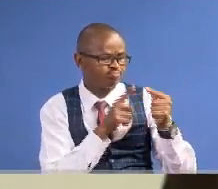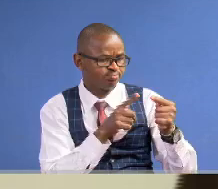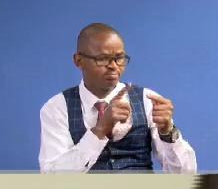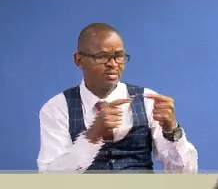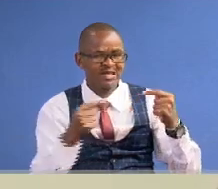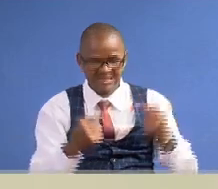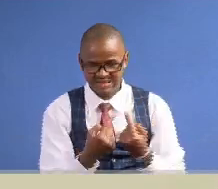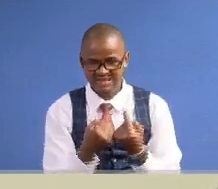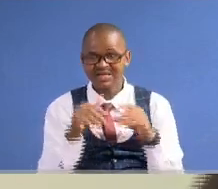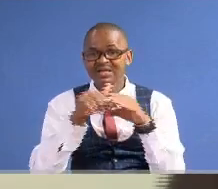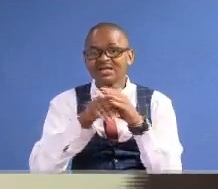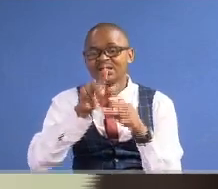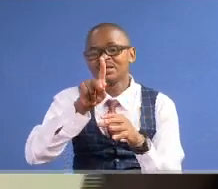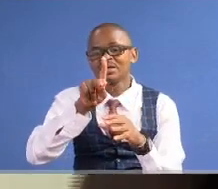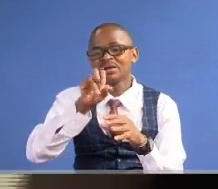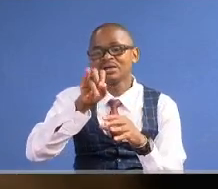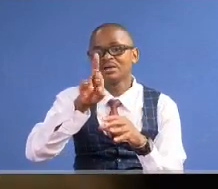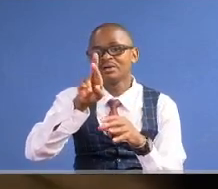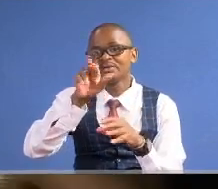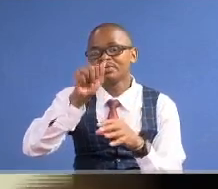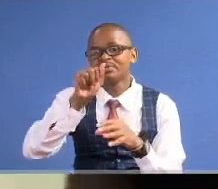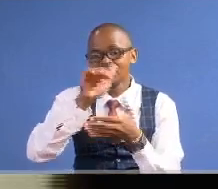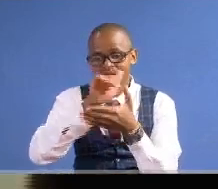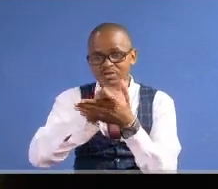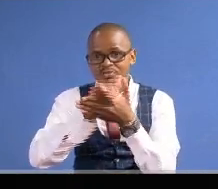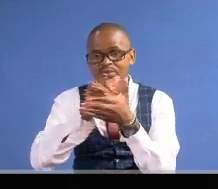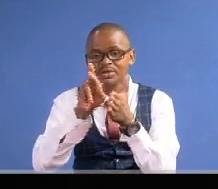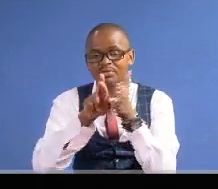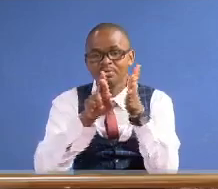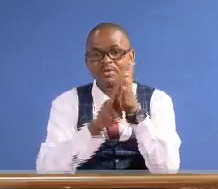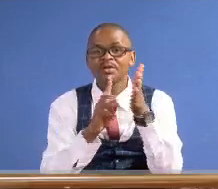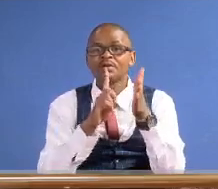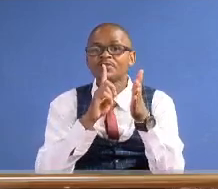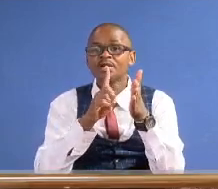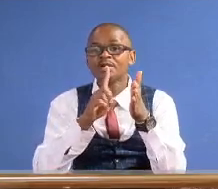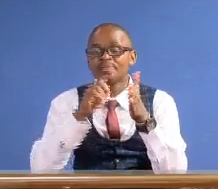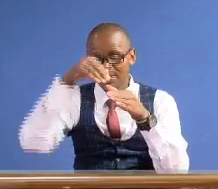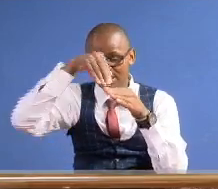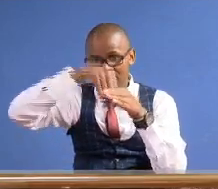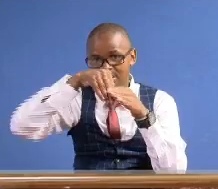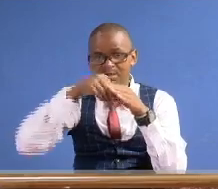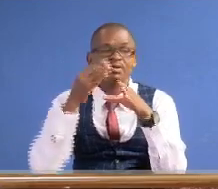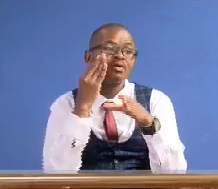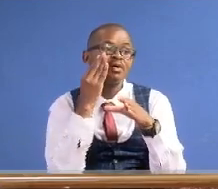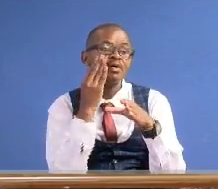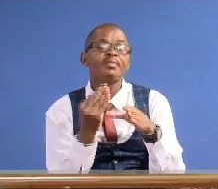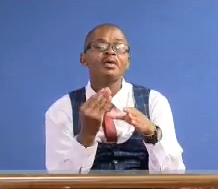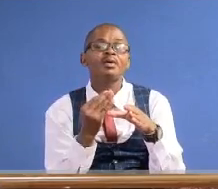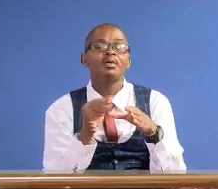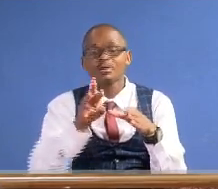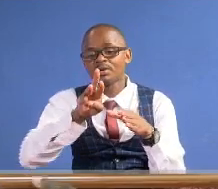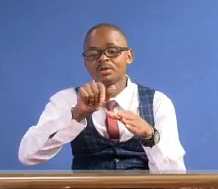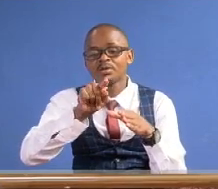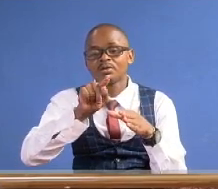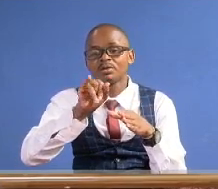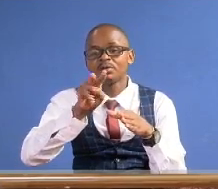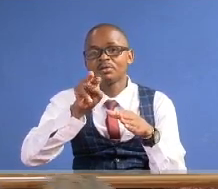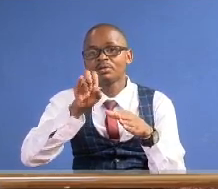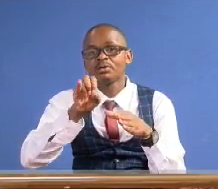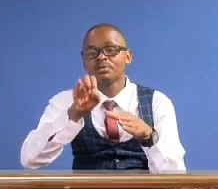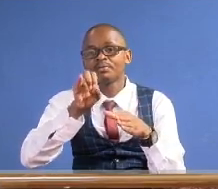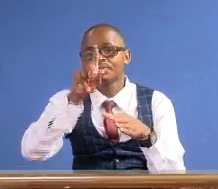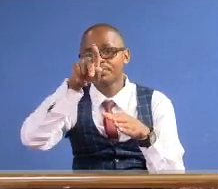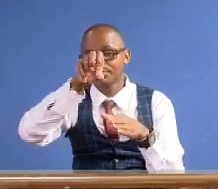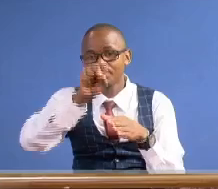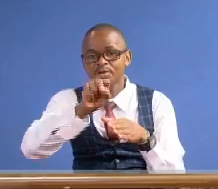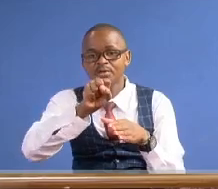the violence in Kibra by-elections. Jubilee legislators now claim that Interior Cabinet Secretary Fred Matiangi and his Principal